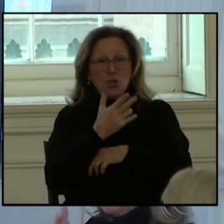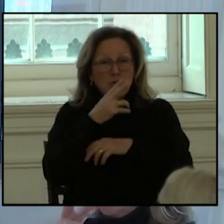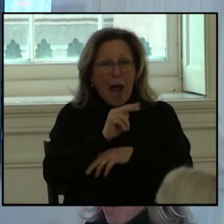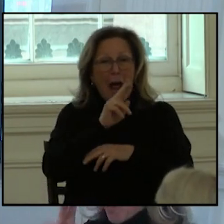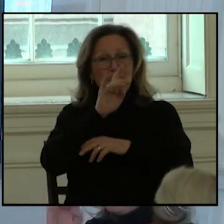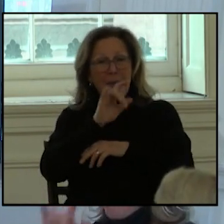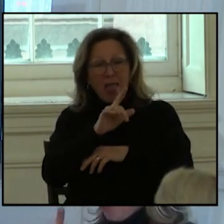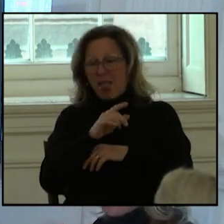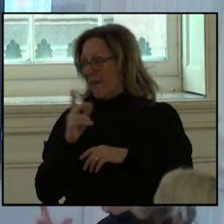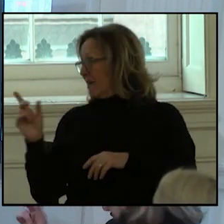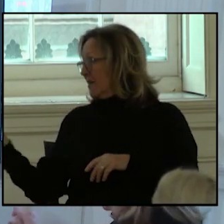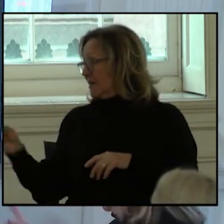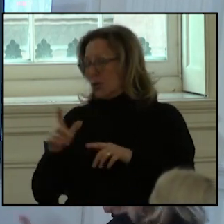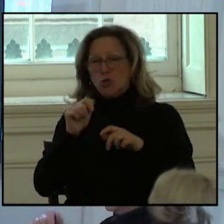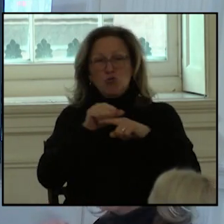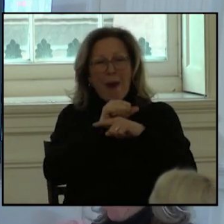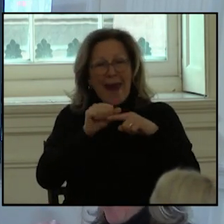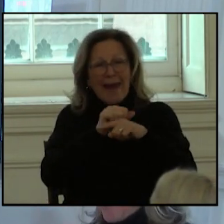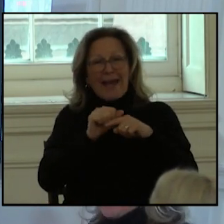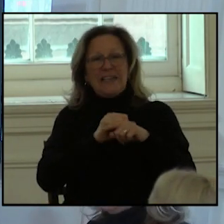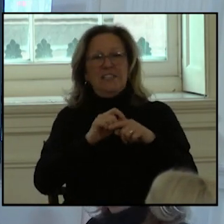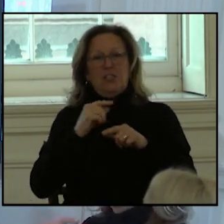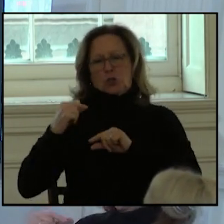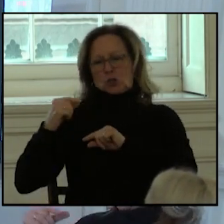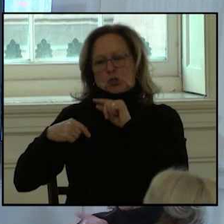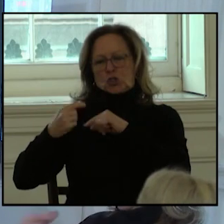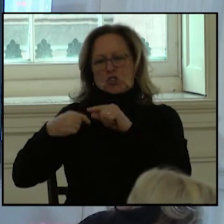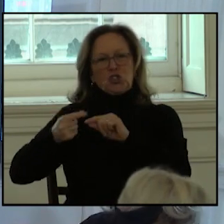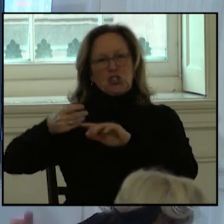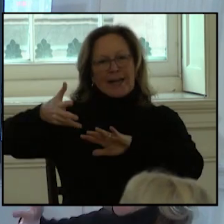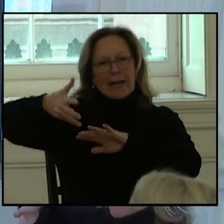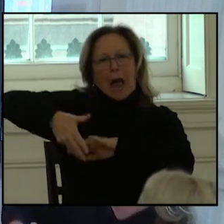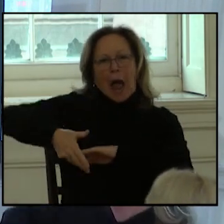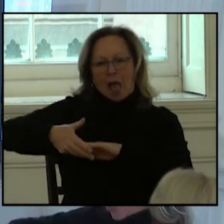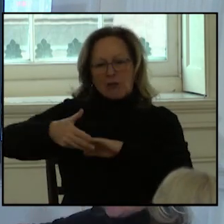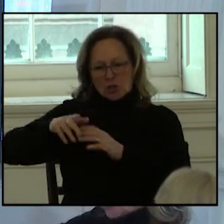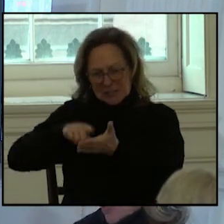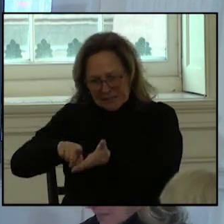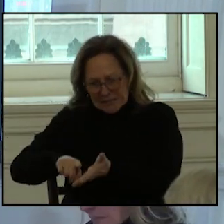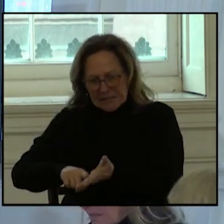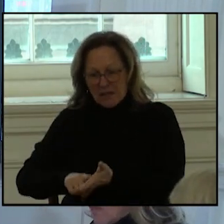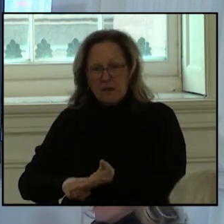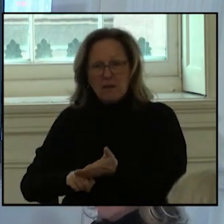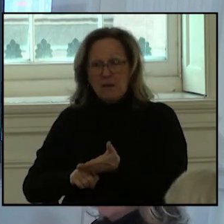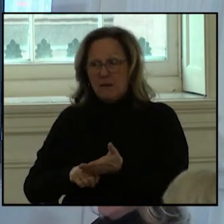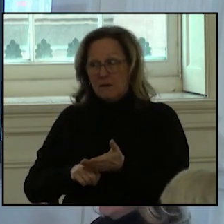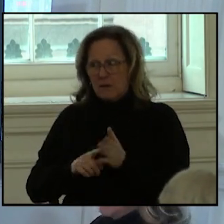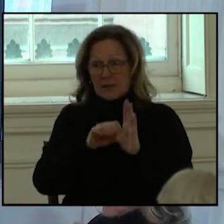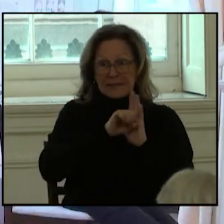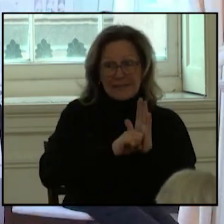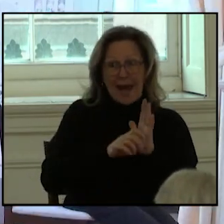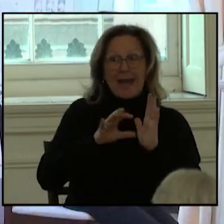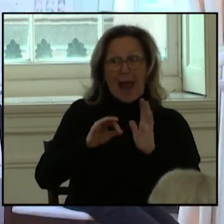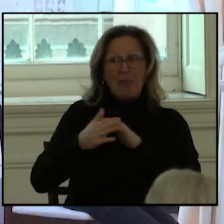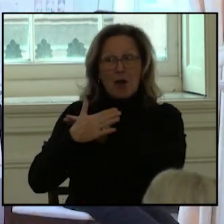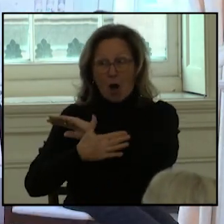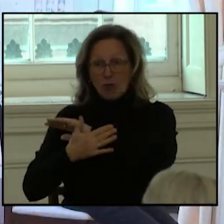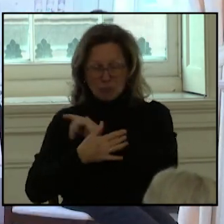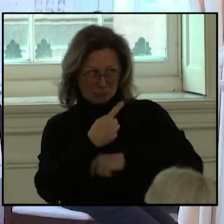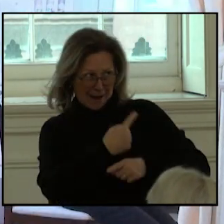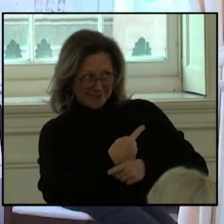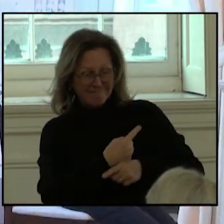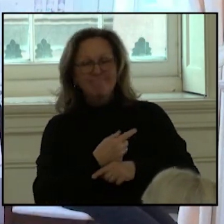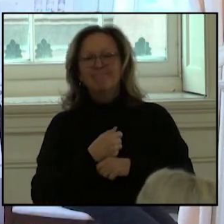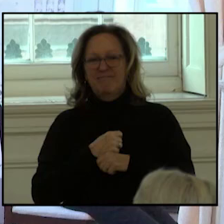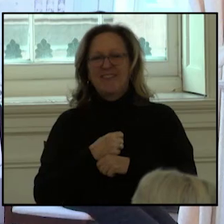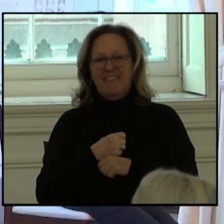trained genealogist and one of the few black here in the state, and I think the country, right? It's a lot. Or close. He's close. he's close,